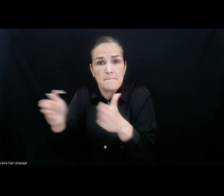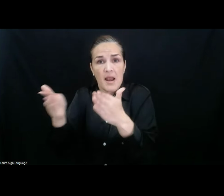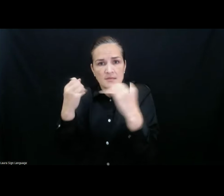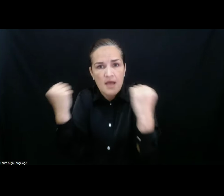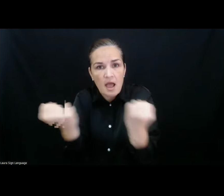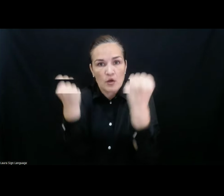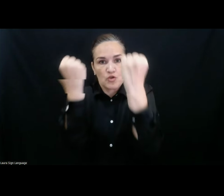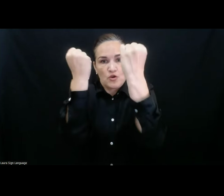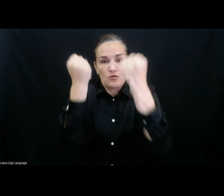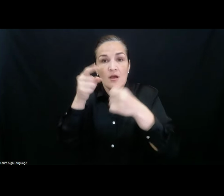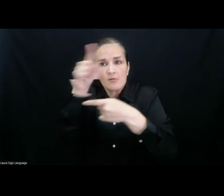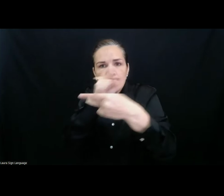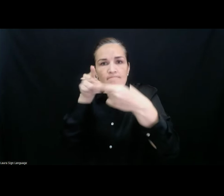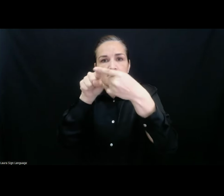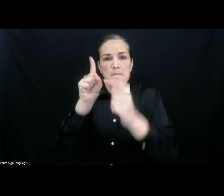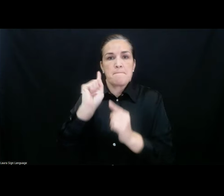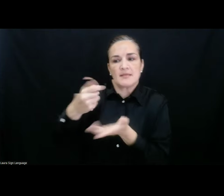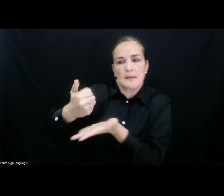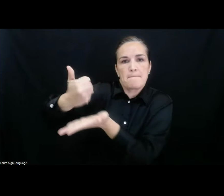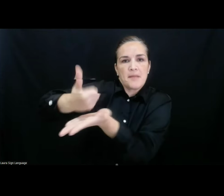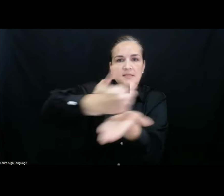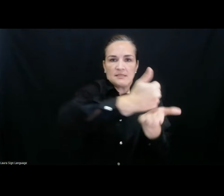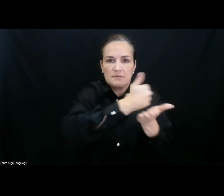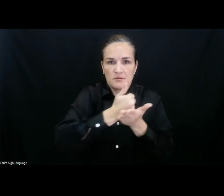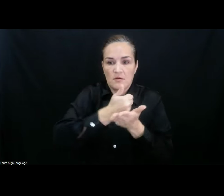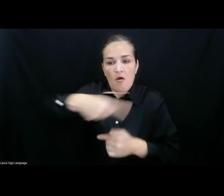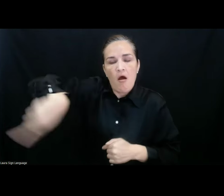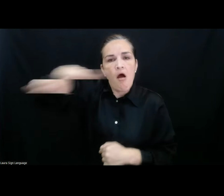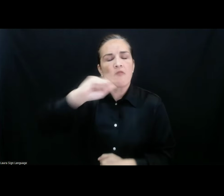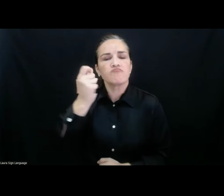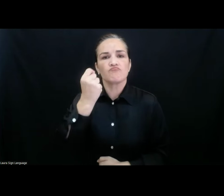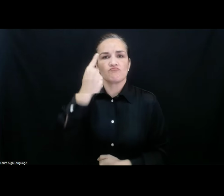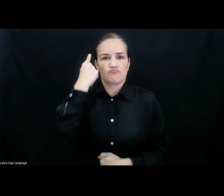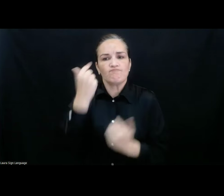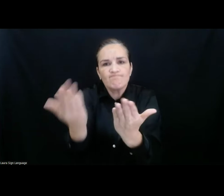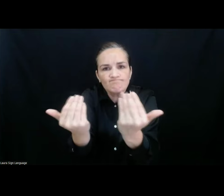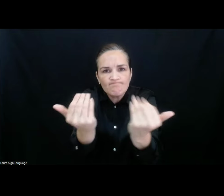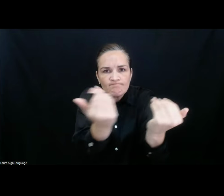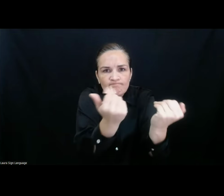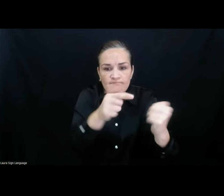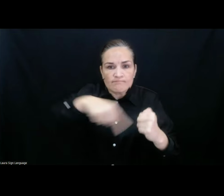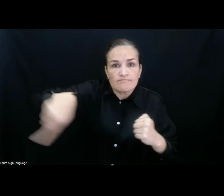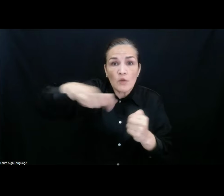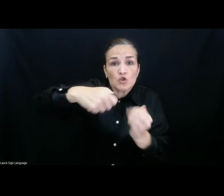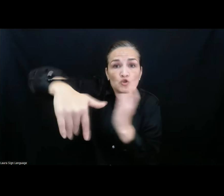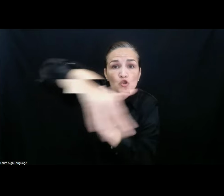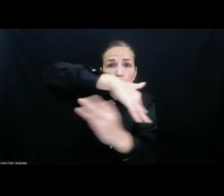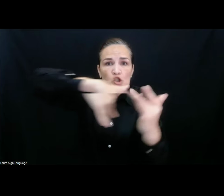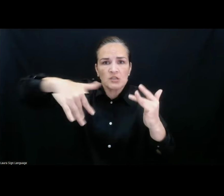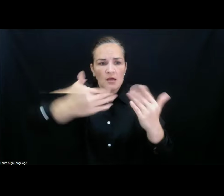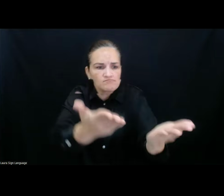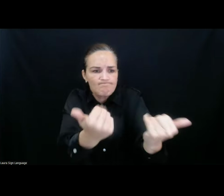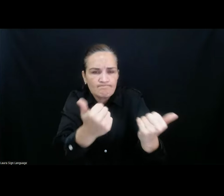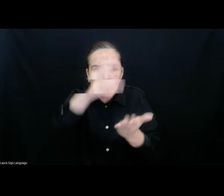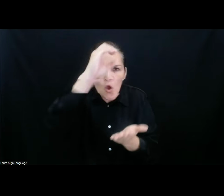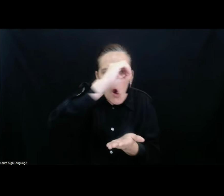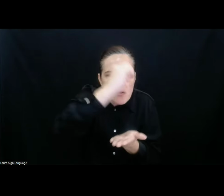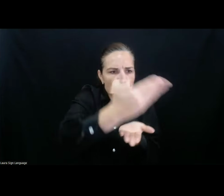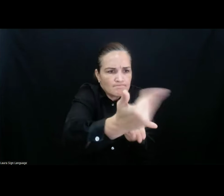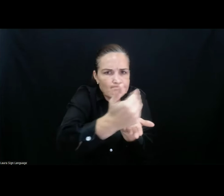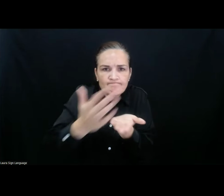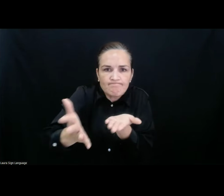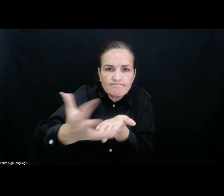one, participatory, and was super comprehensive, a true whole of society effort. It took us a lot of